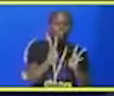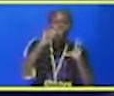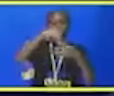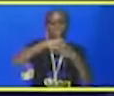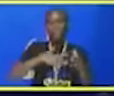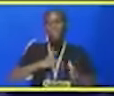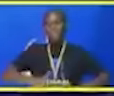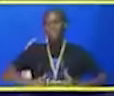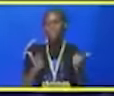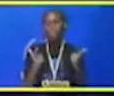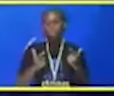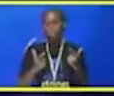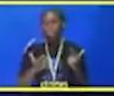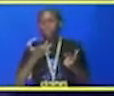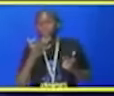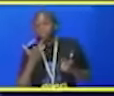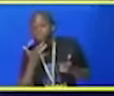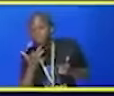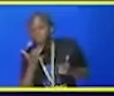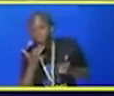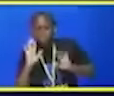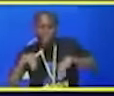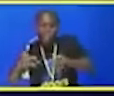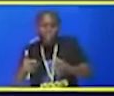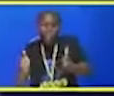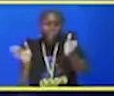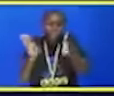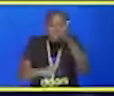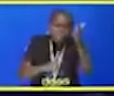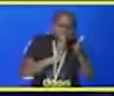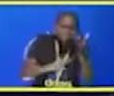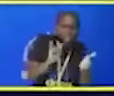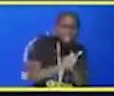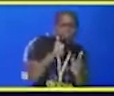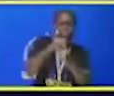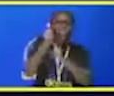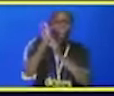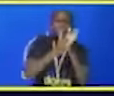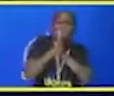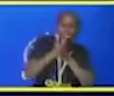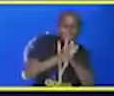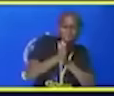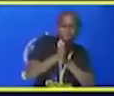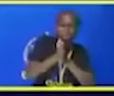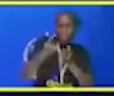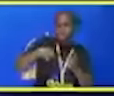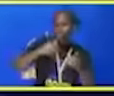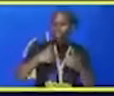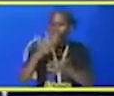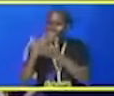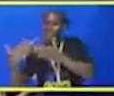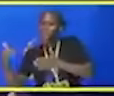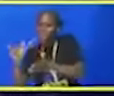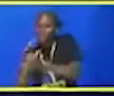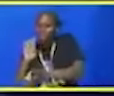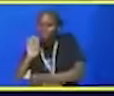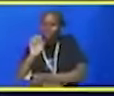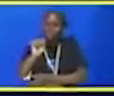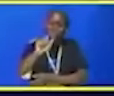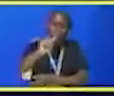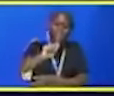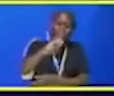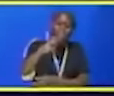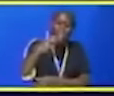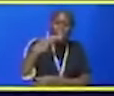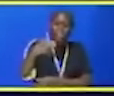it. Speed that I desire, there was something Esther knew, not just what she had. There was something the apostles